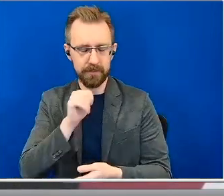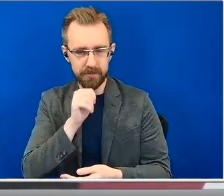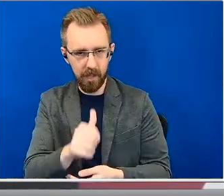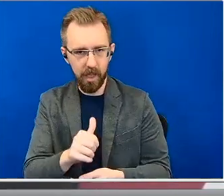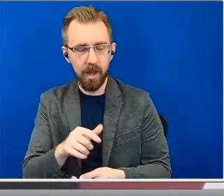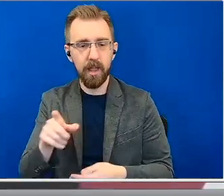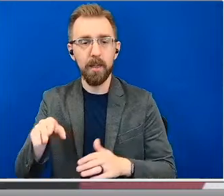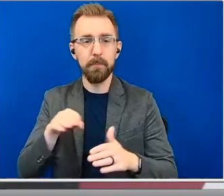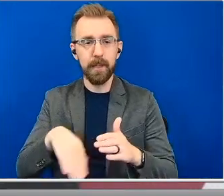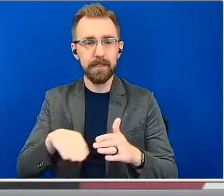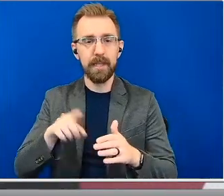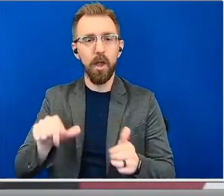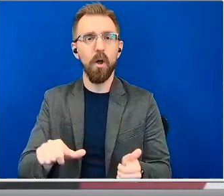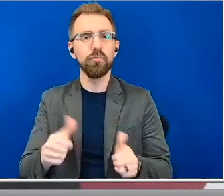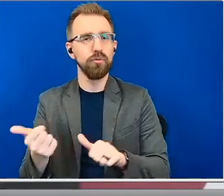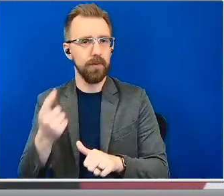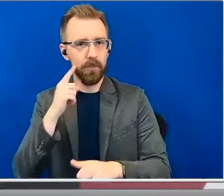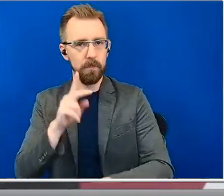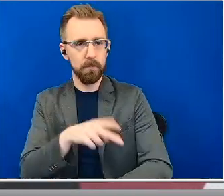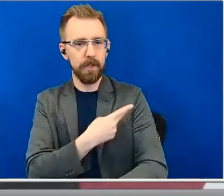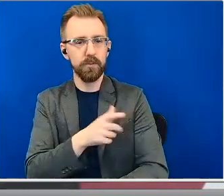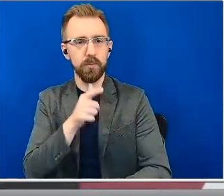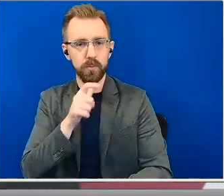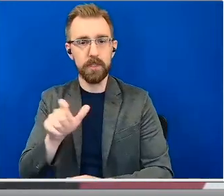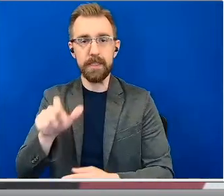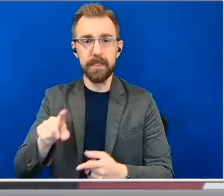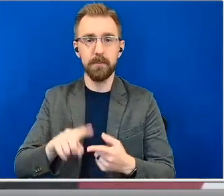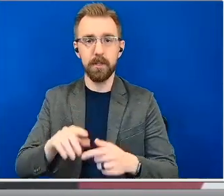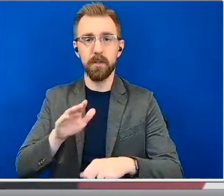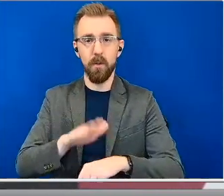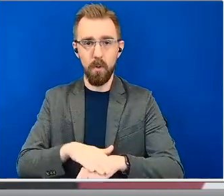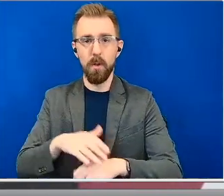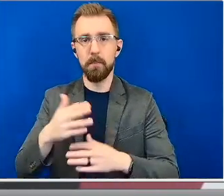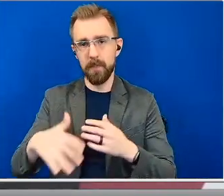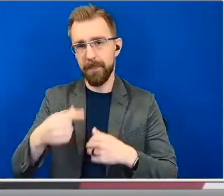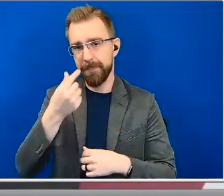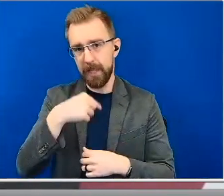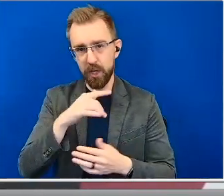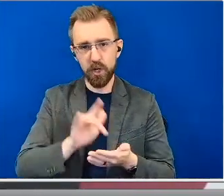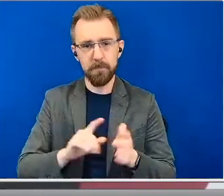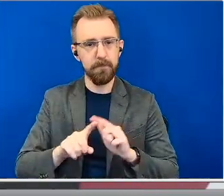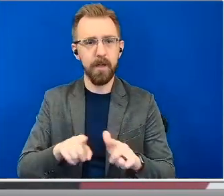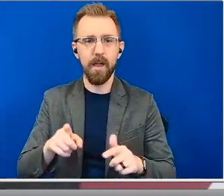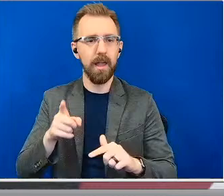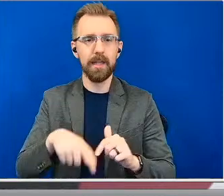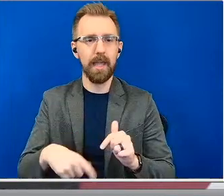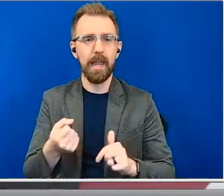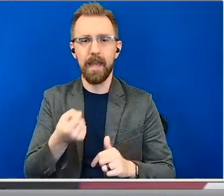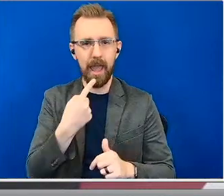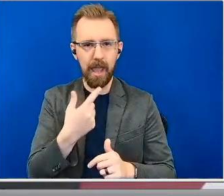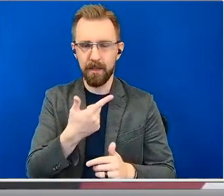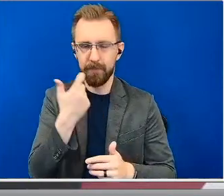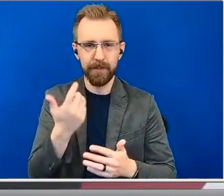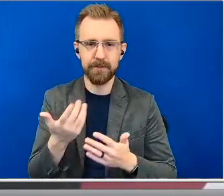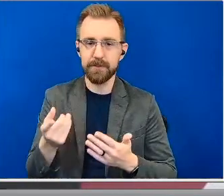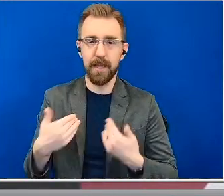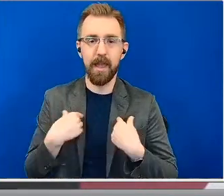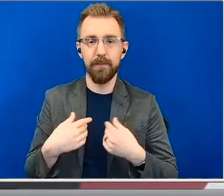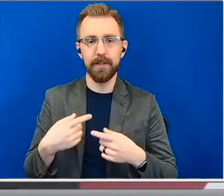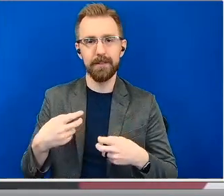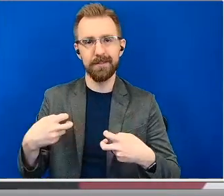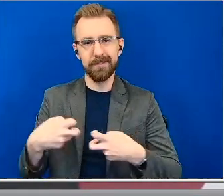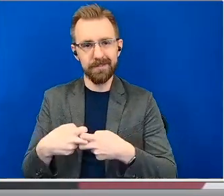for patients who need to be on blood thinners, but who cannot take blood thinners because they have a complication from being on blood